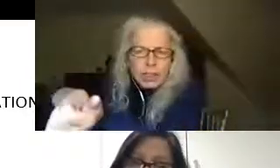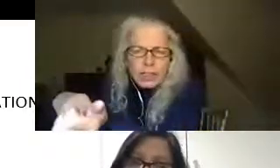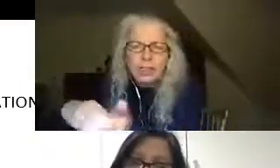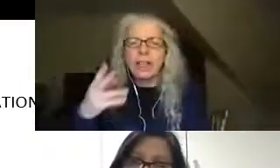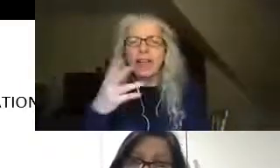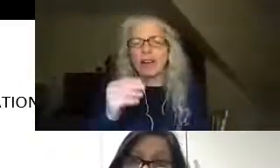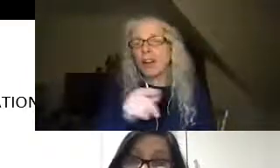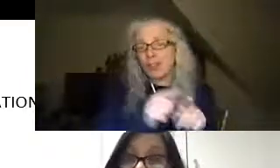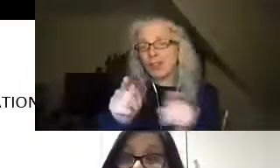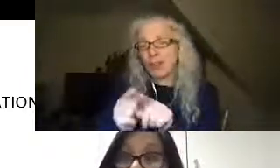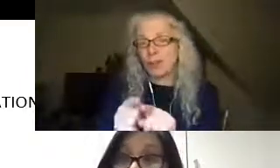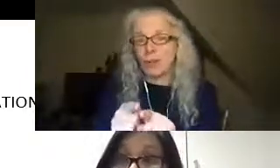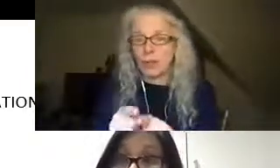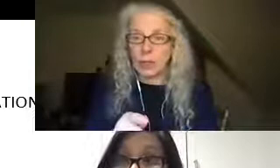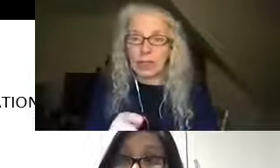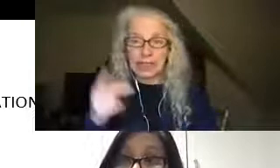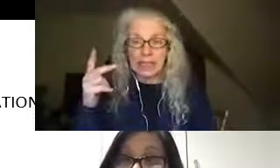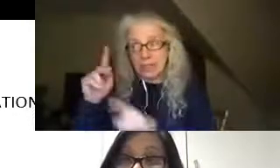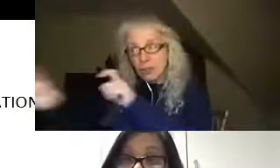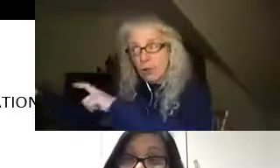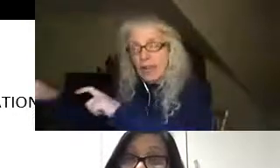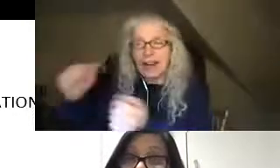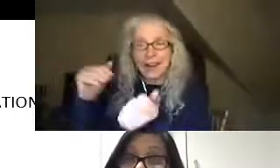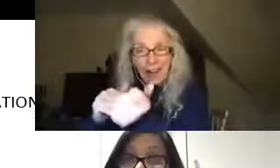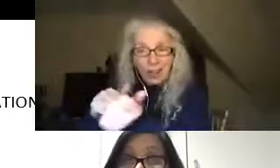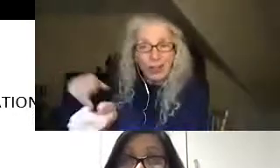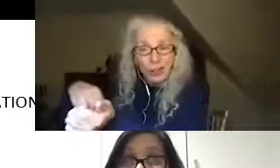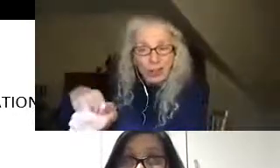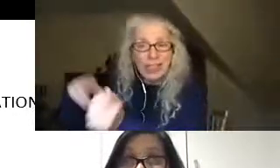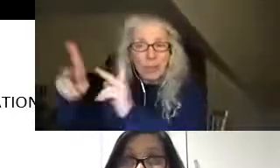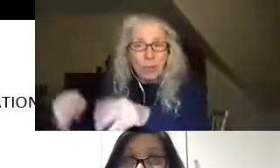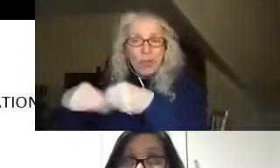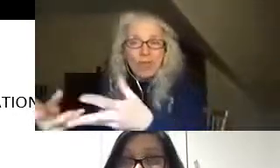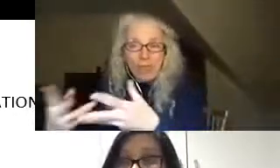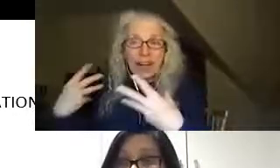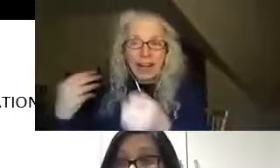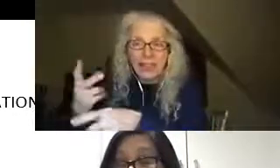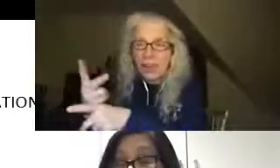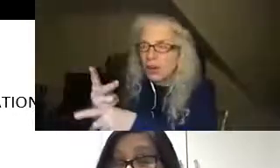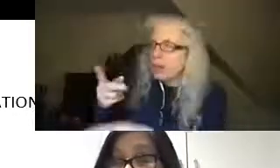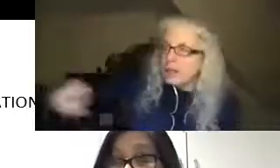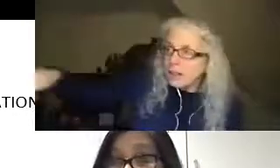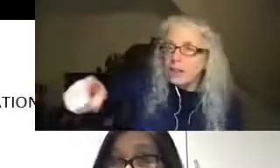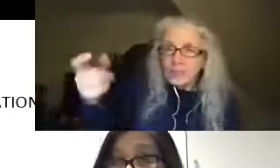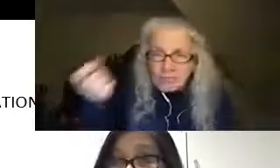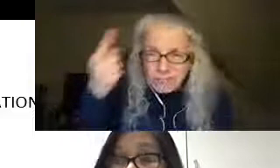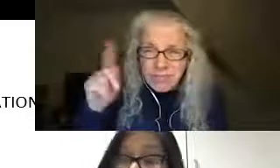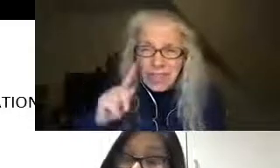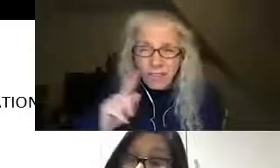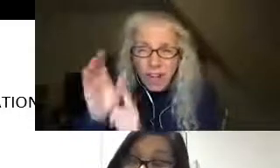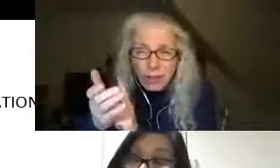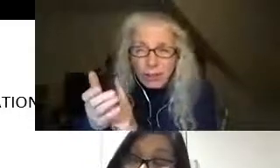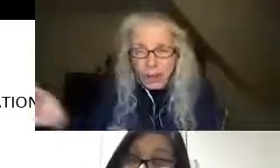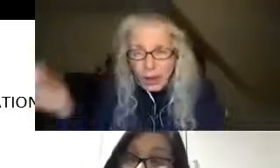implement a survey for the medical community to identify their deaf cultural competence, how much